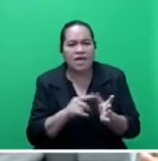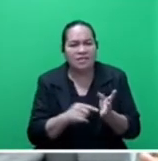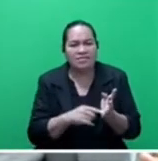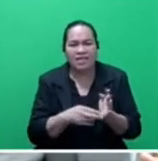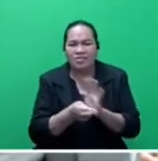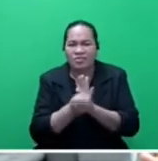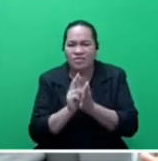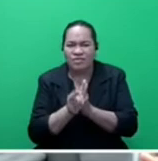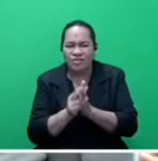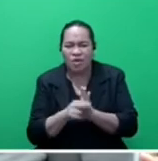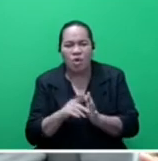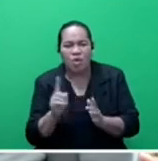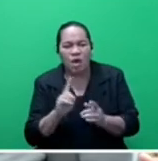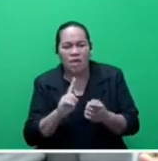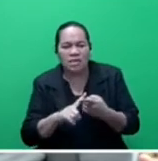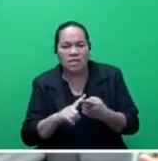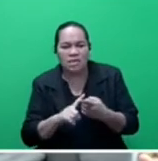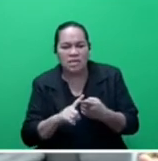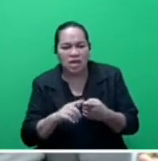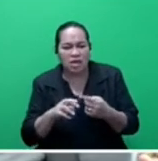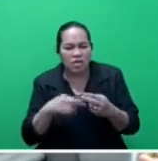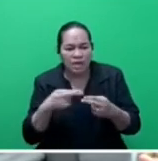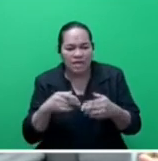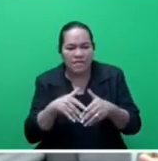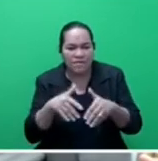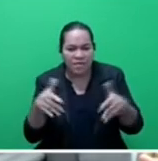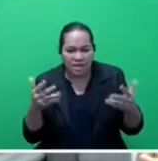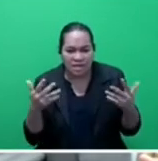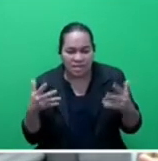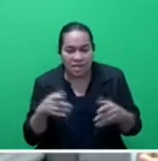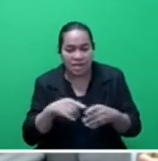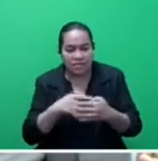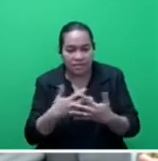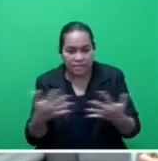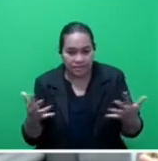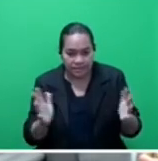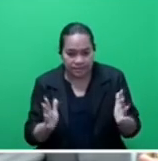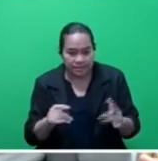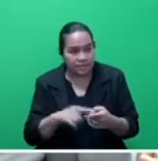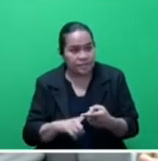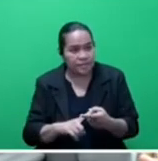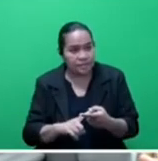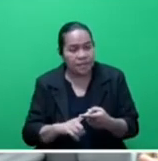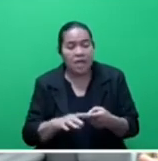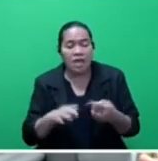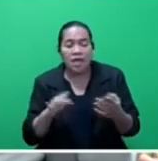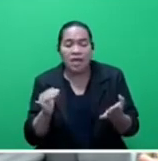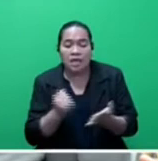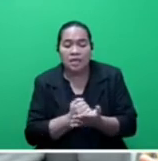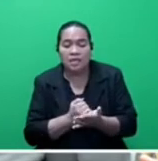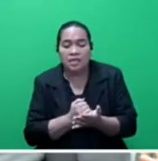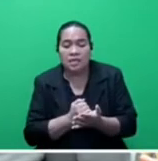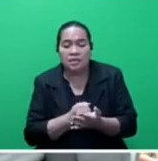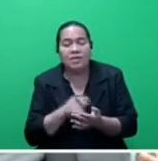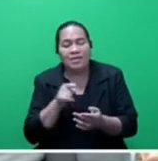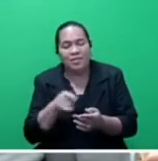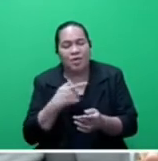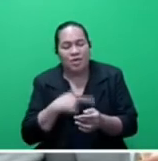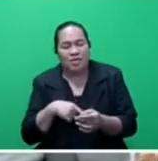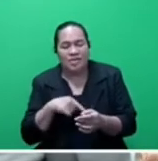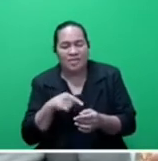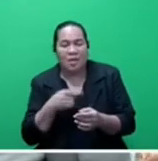ring fencing on salary income. This provision was part of the SODELPA, of the COVID